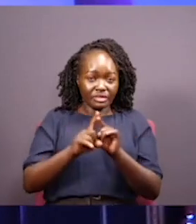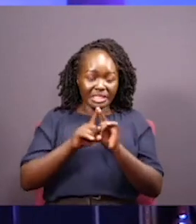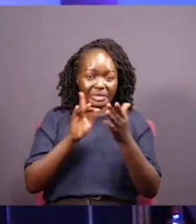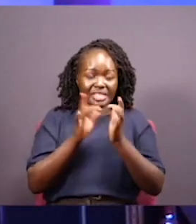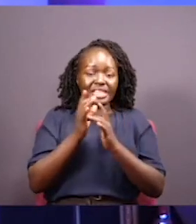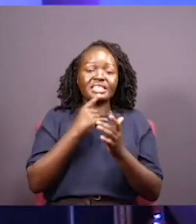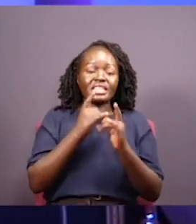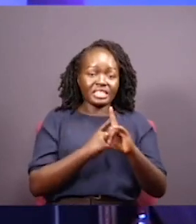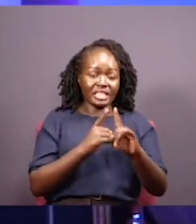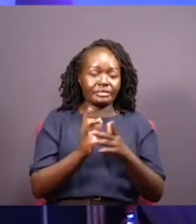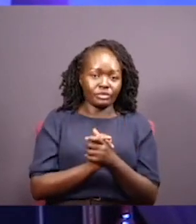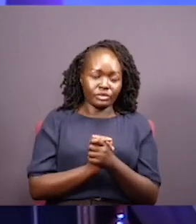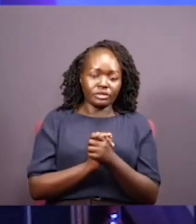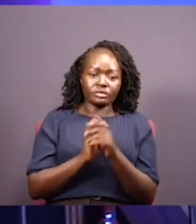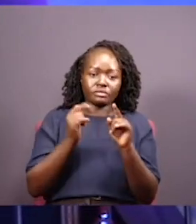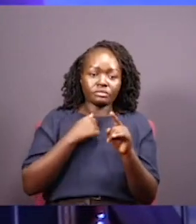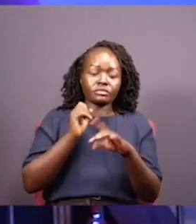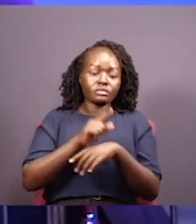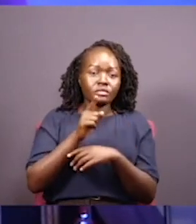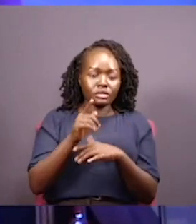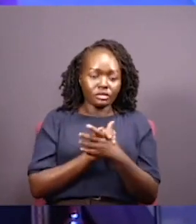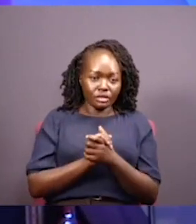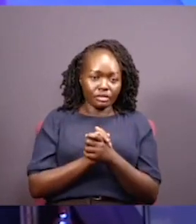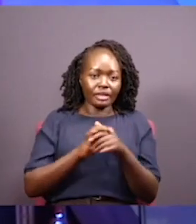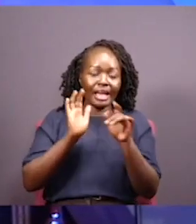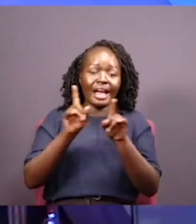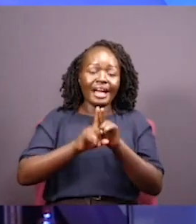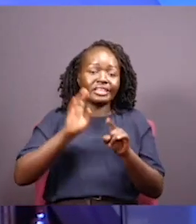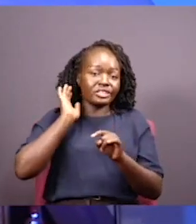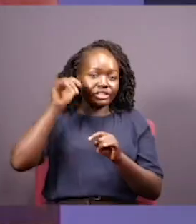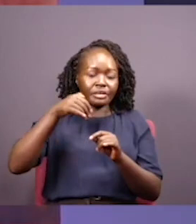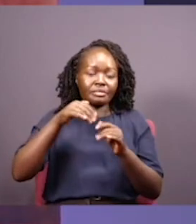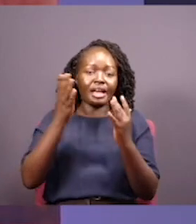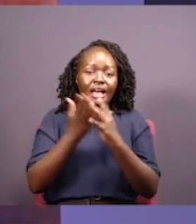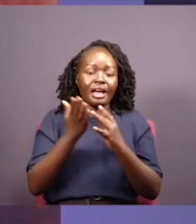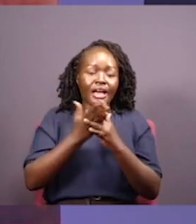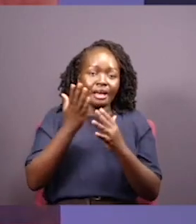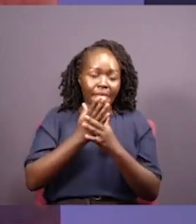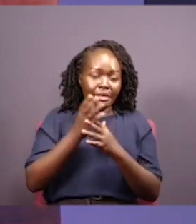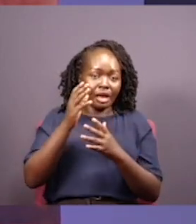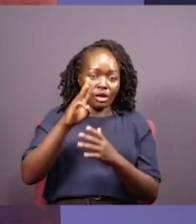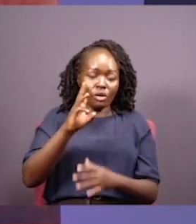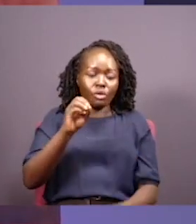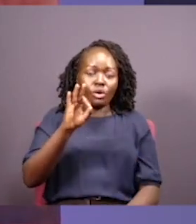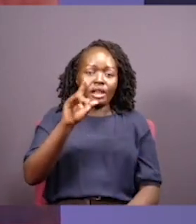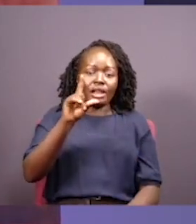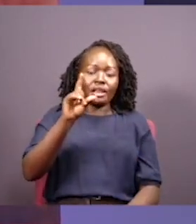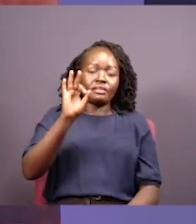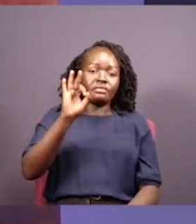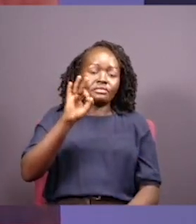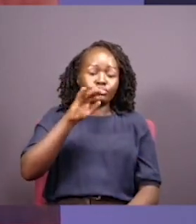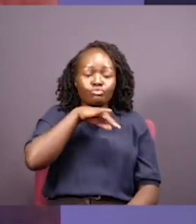disciples, "I'm sending you as sheep among wolves." Not many thoughts can be